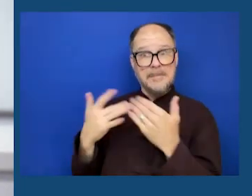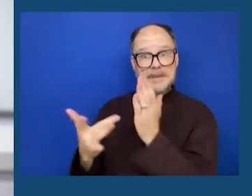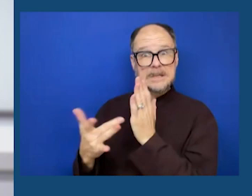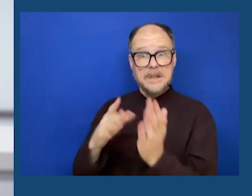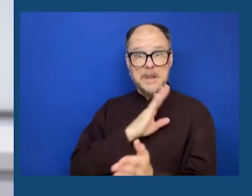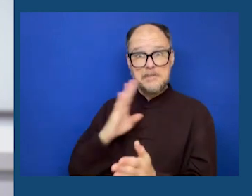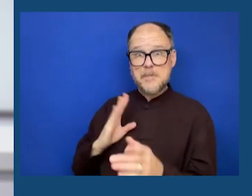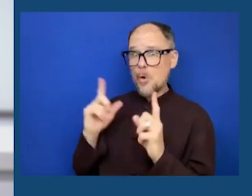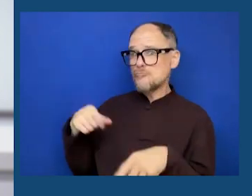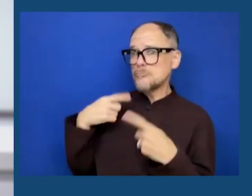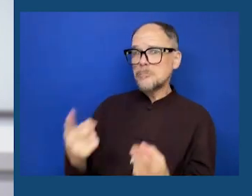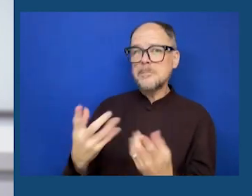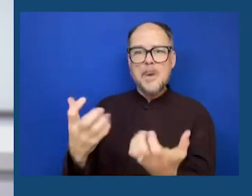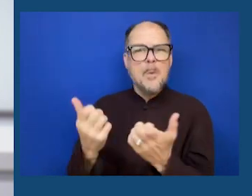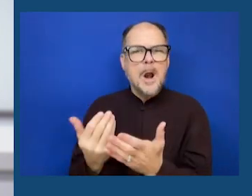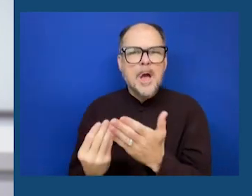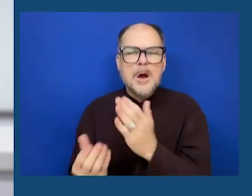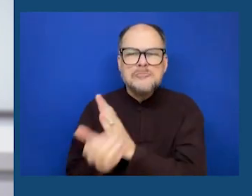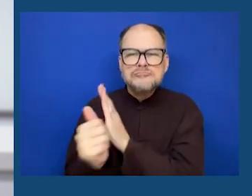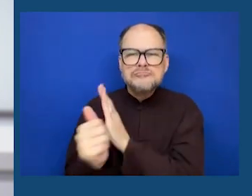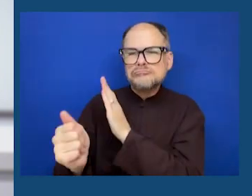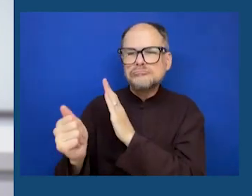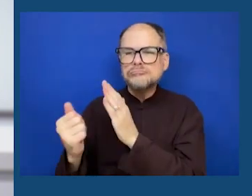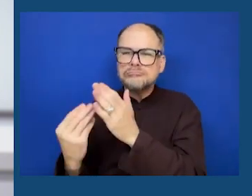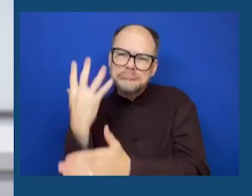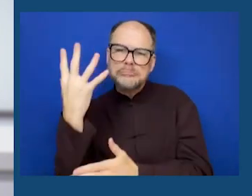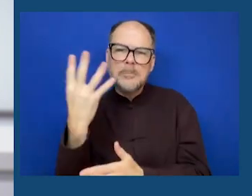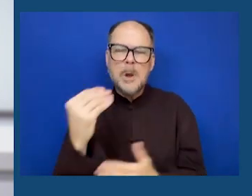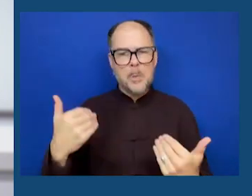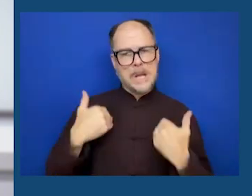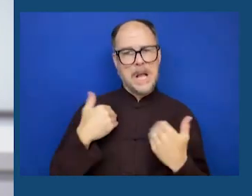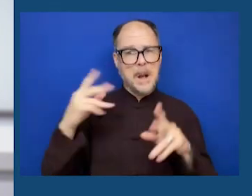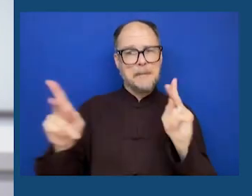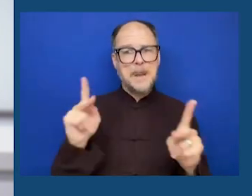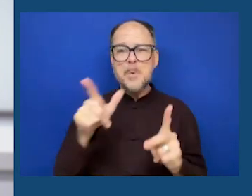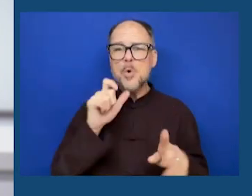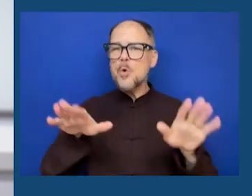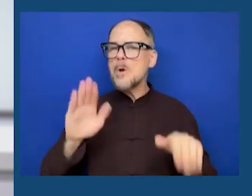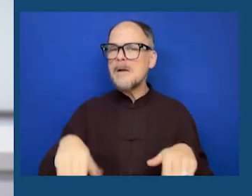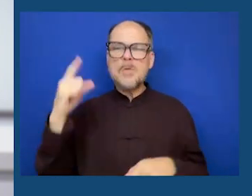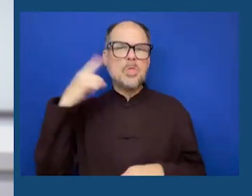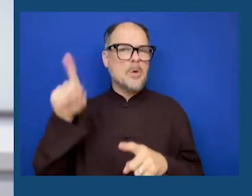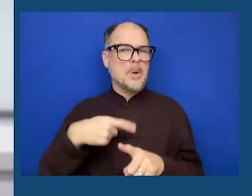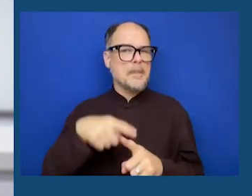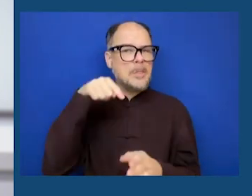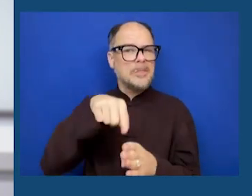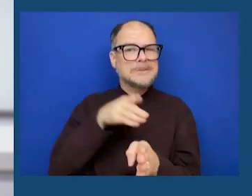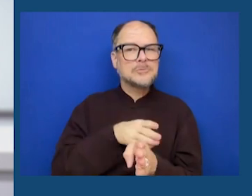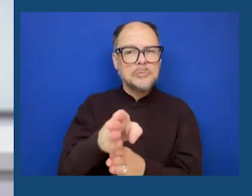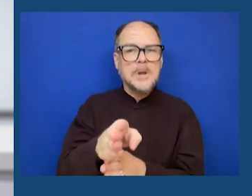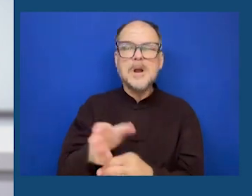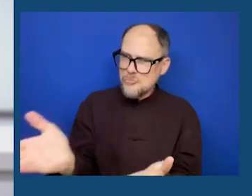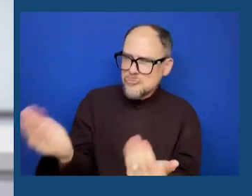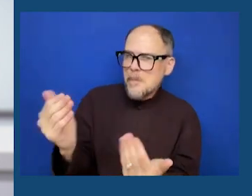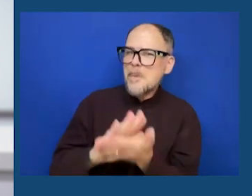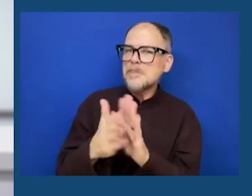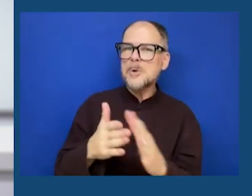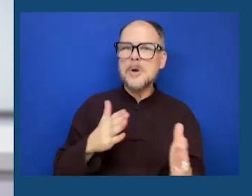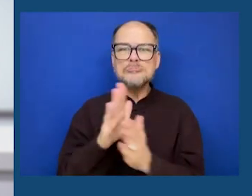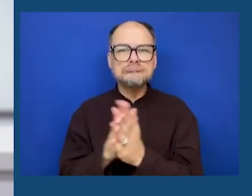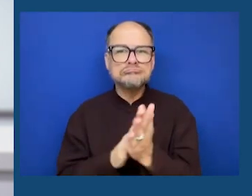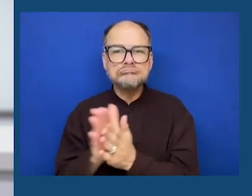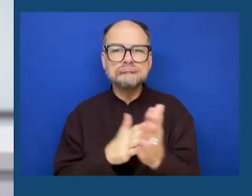grow talent. I want to grow talent. I want to get young people who've never thought of these careers to get excited about them because we're doing this for the future. We